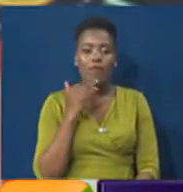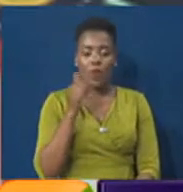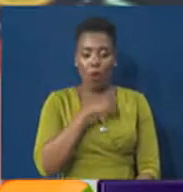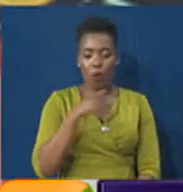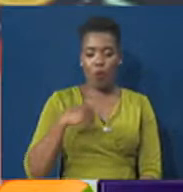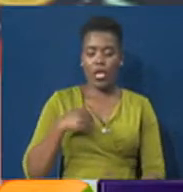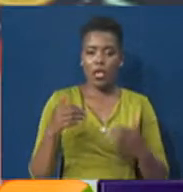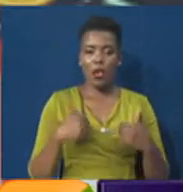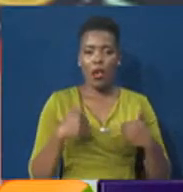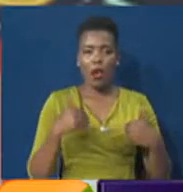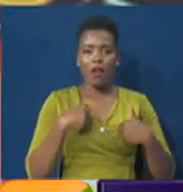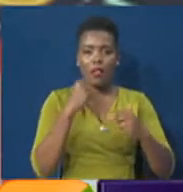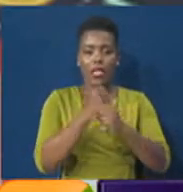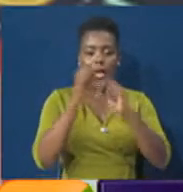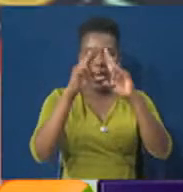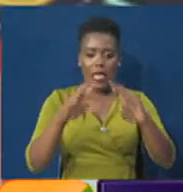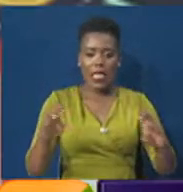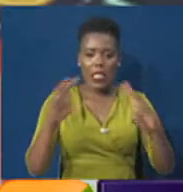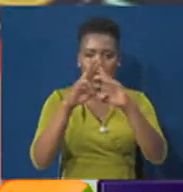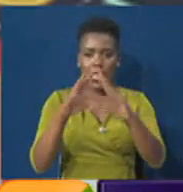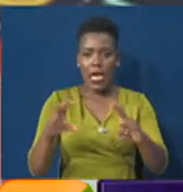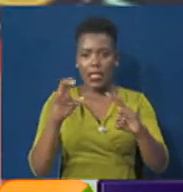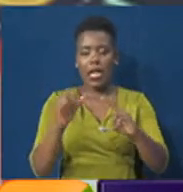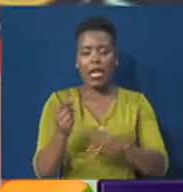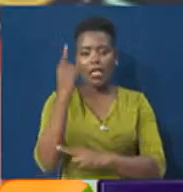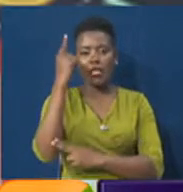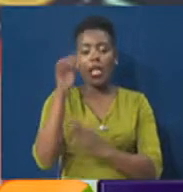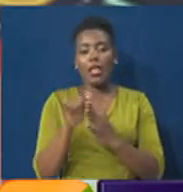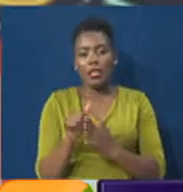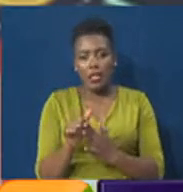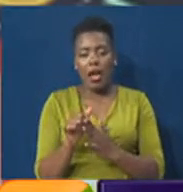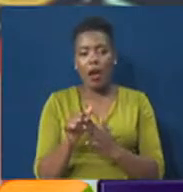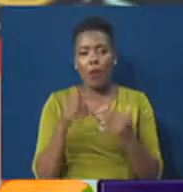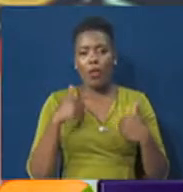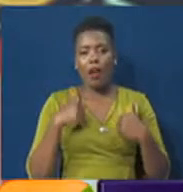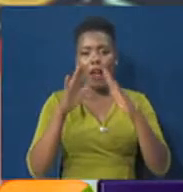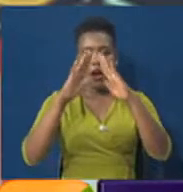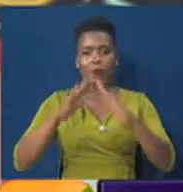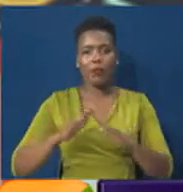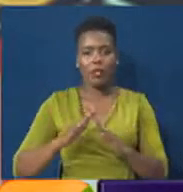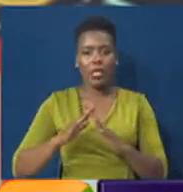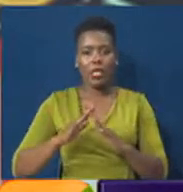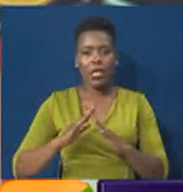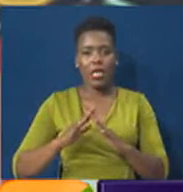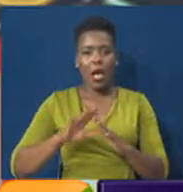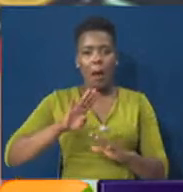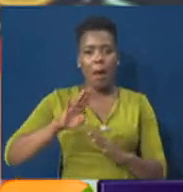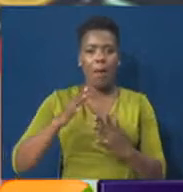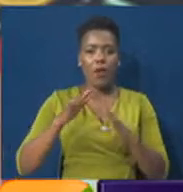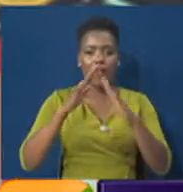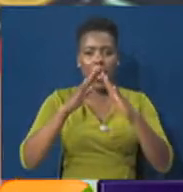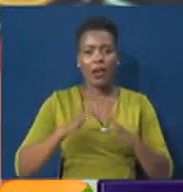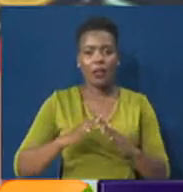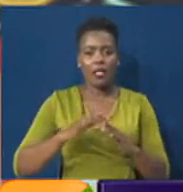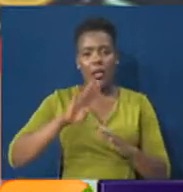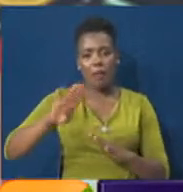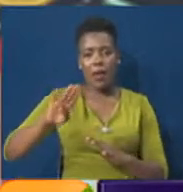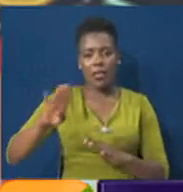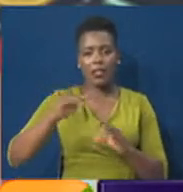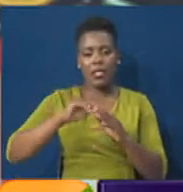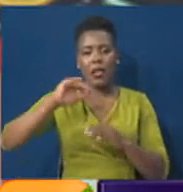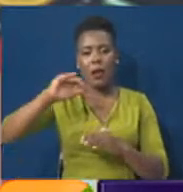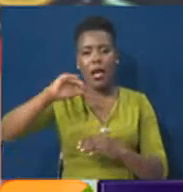have done a research and realized that there is a housing deficit in our country, in urban